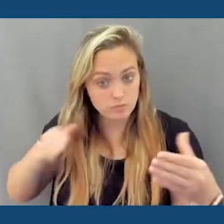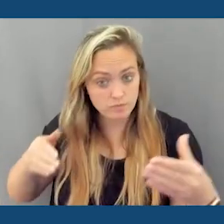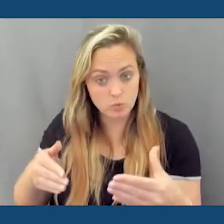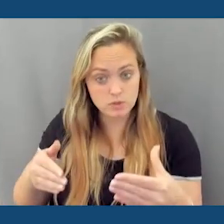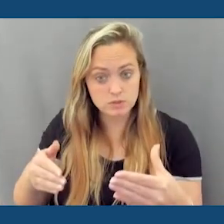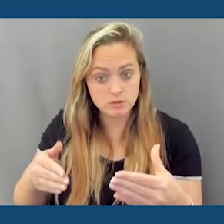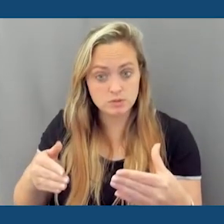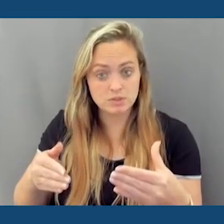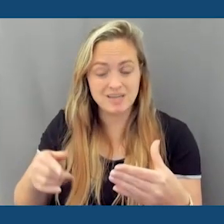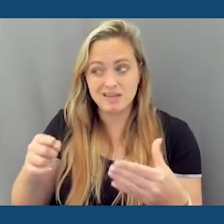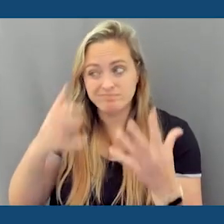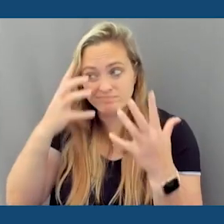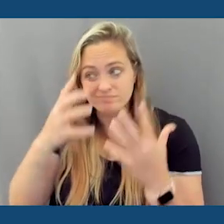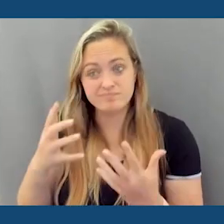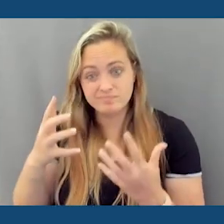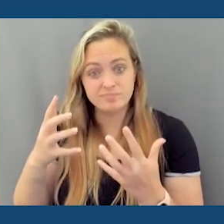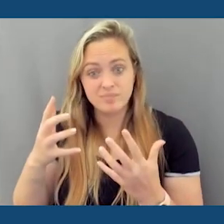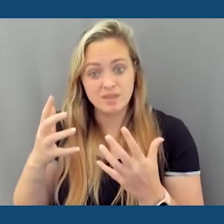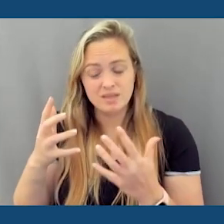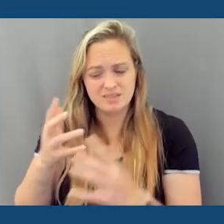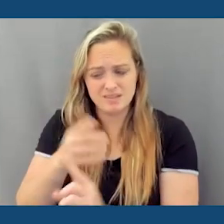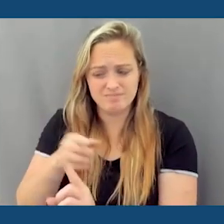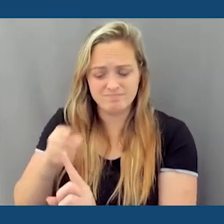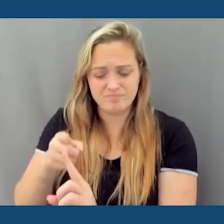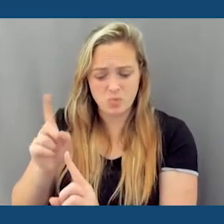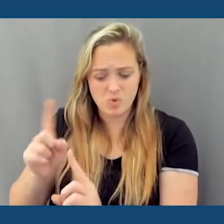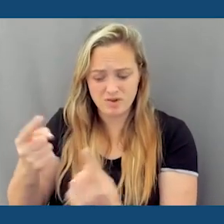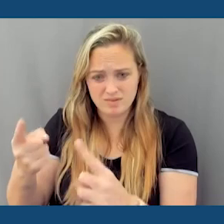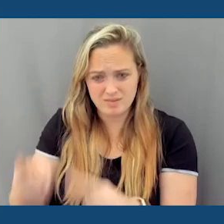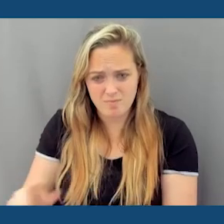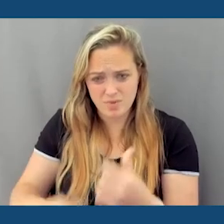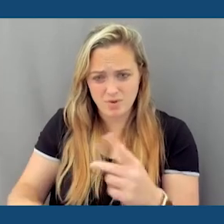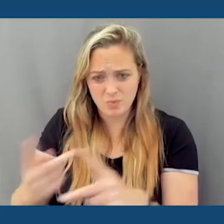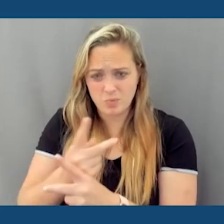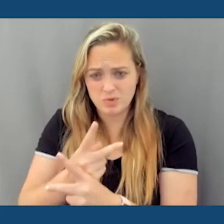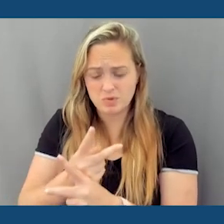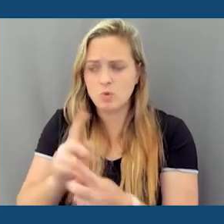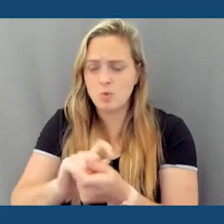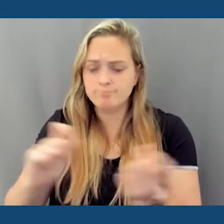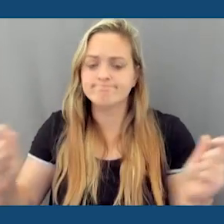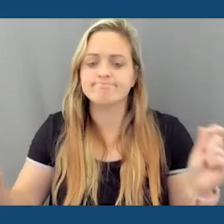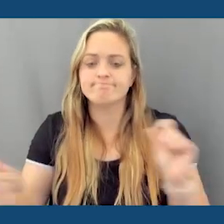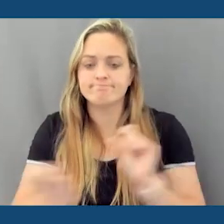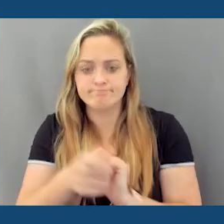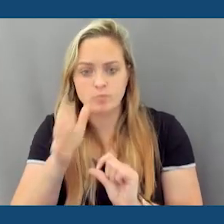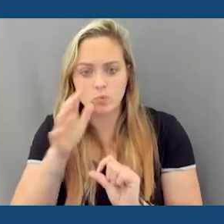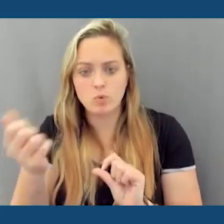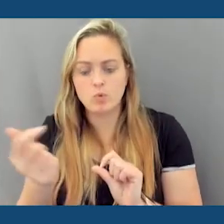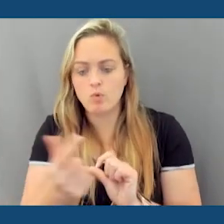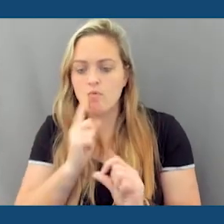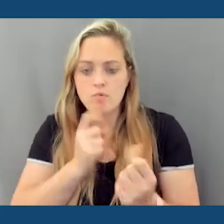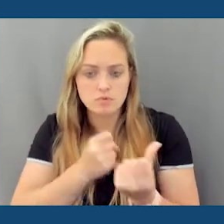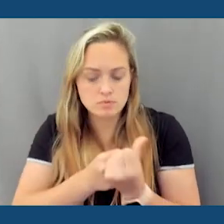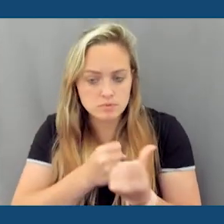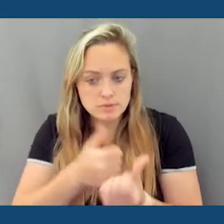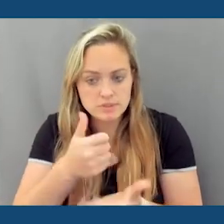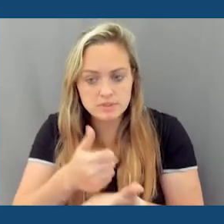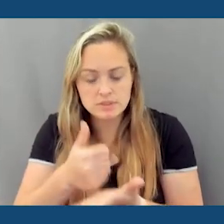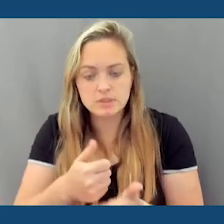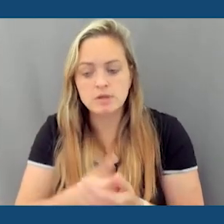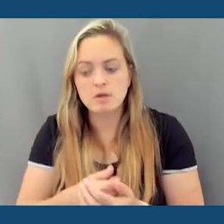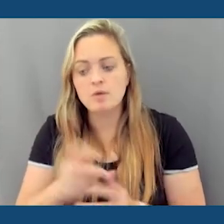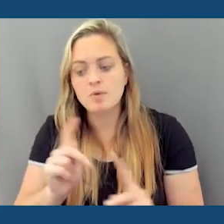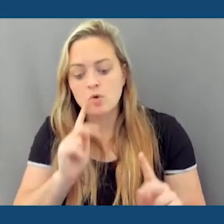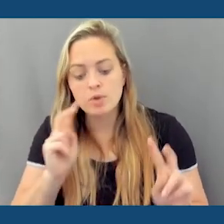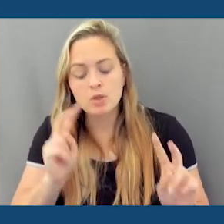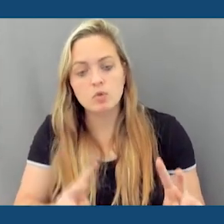sadly has been the epicenter of this crisis, but at some point we're going to turn that narrative around with all this assistance, and people will be looking to the Bronx